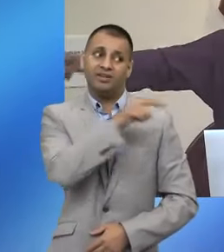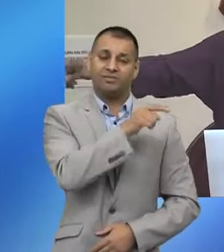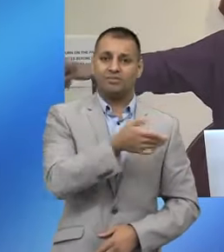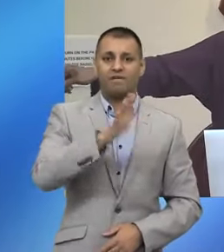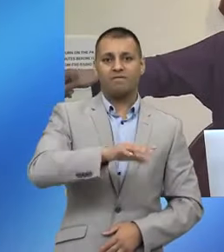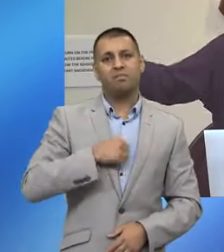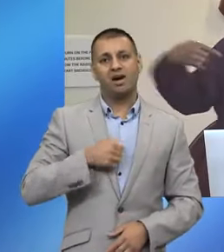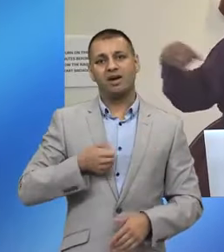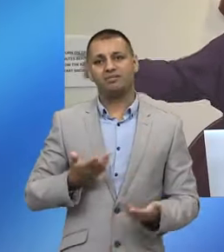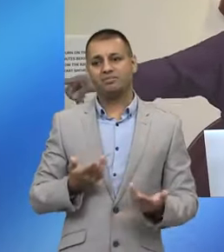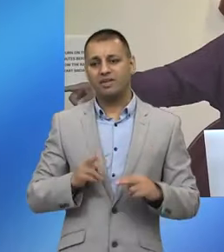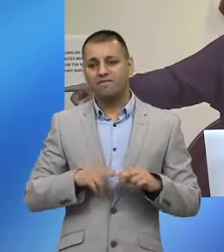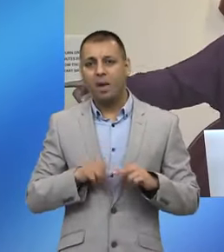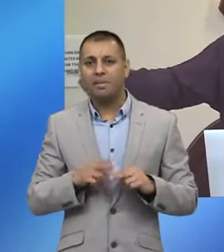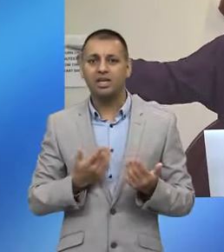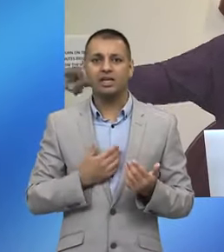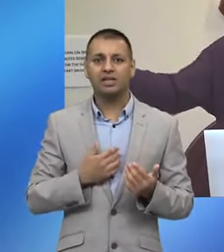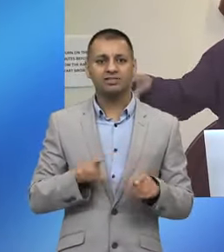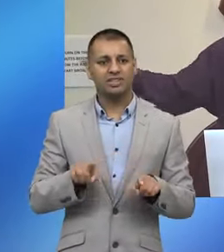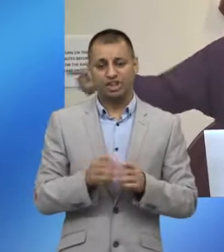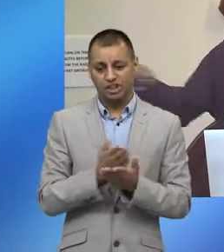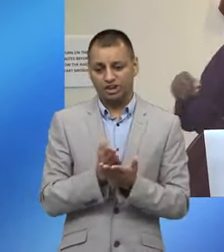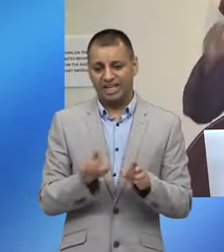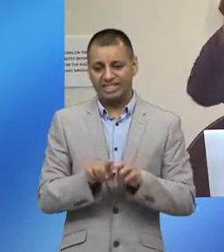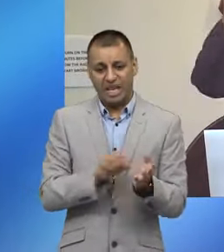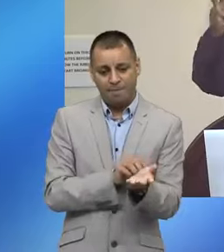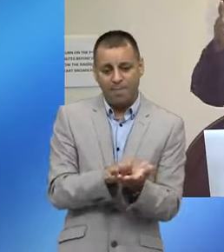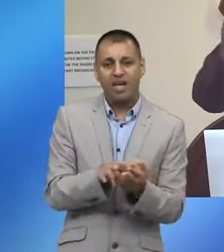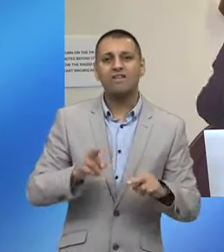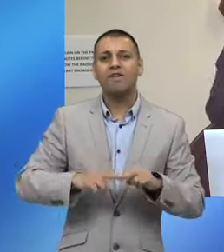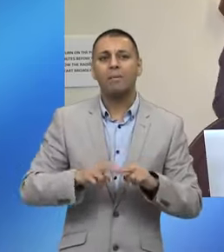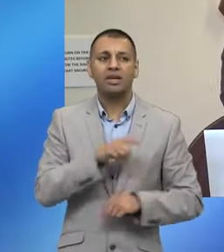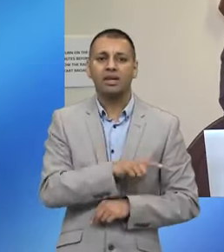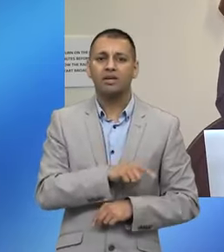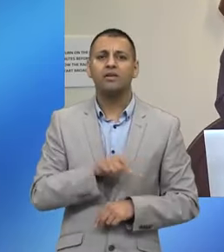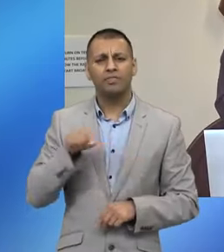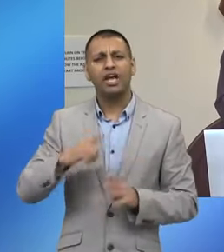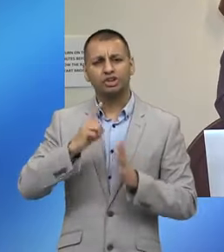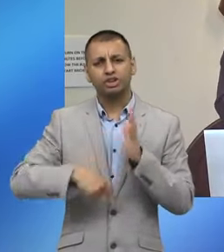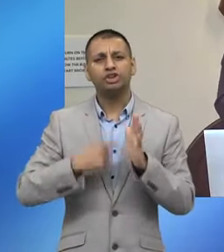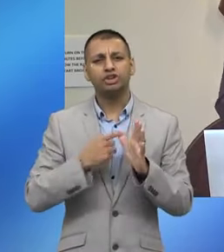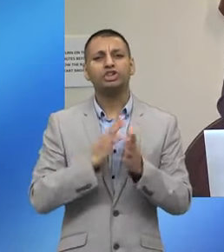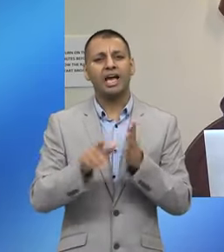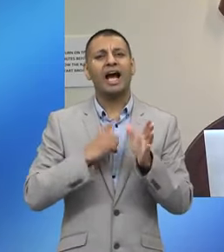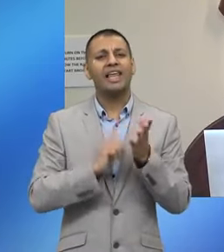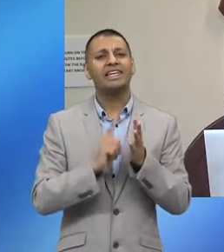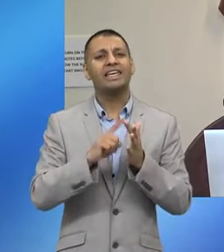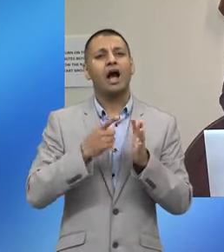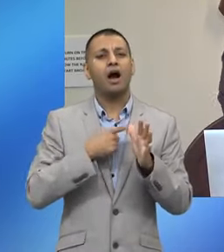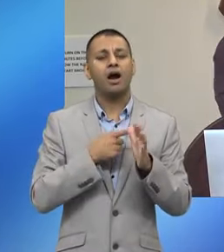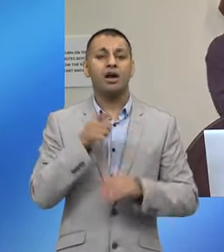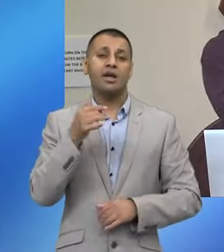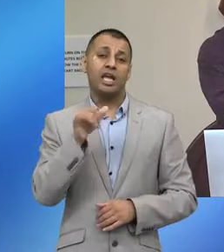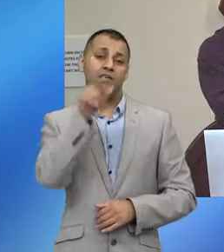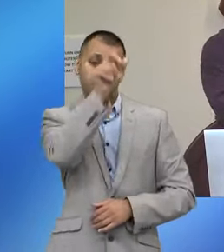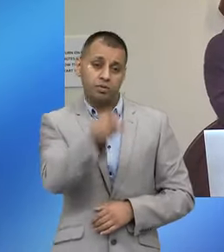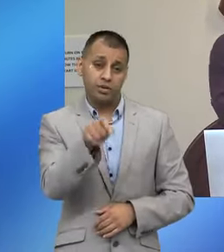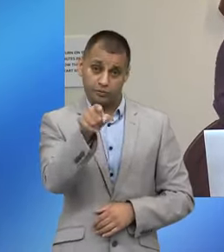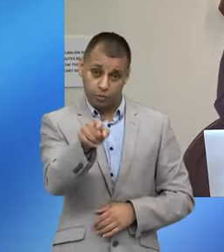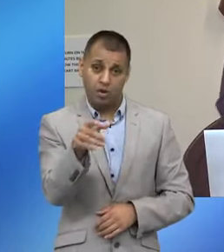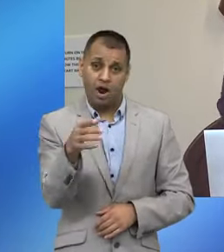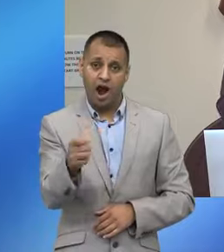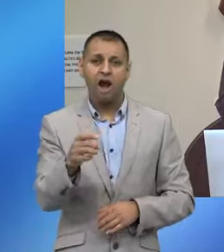this individual came from my loins, or he shares my blood. That's Jahiliyyah. If you're an individual who you have a mother, father, a